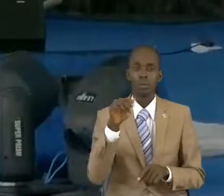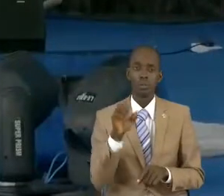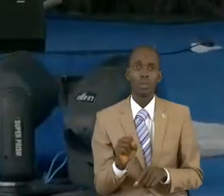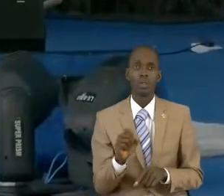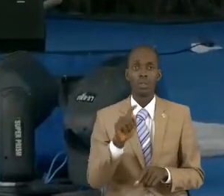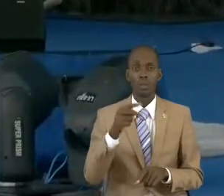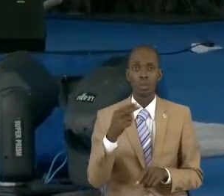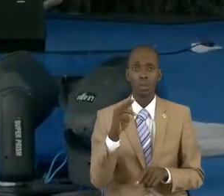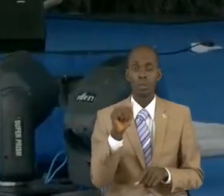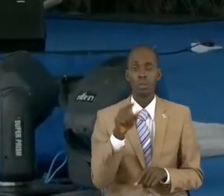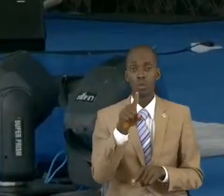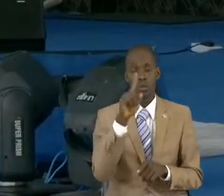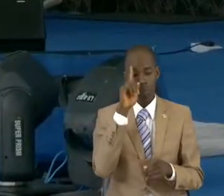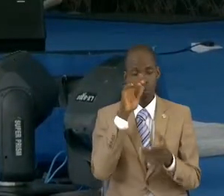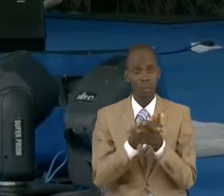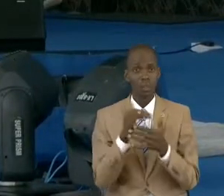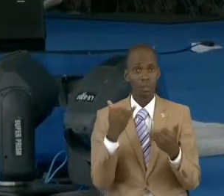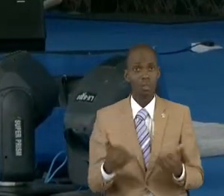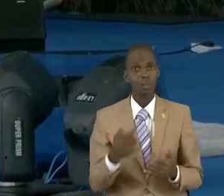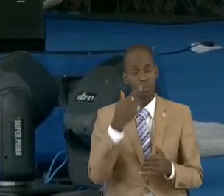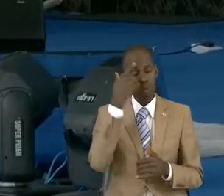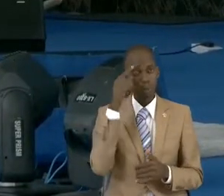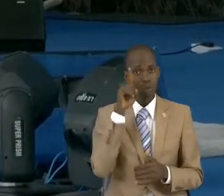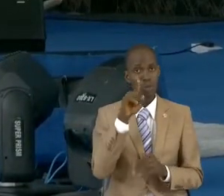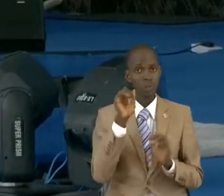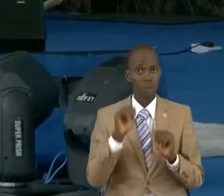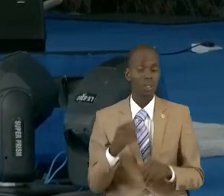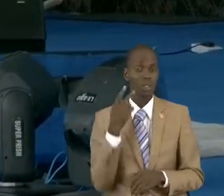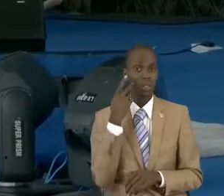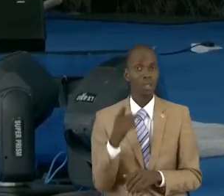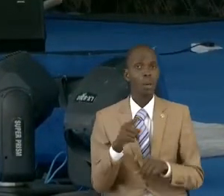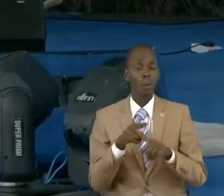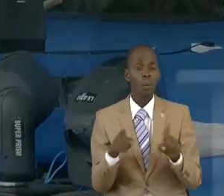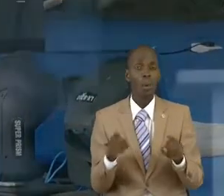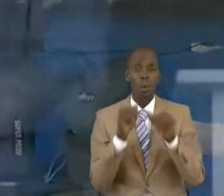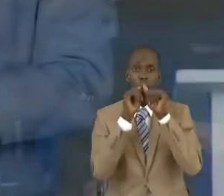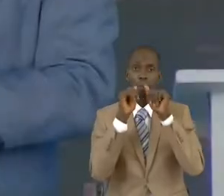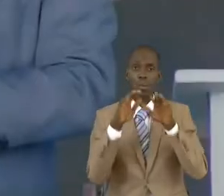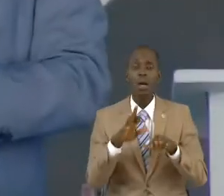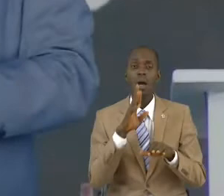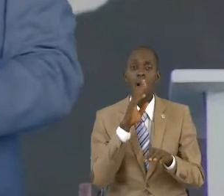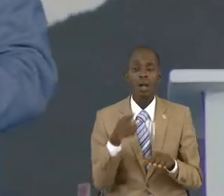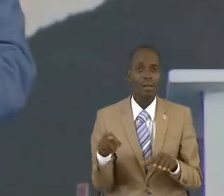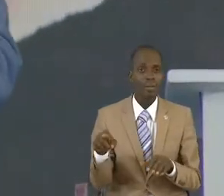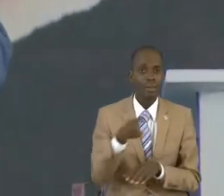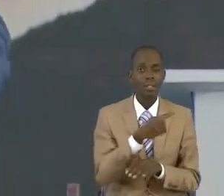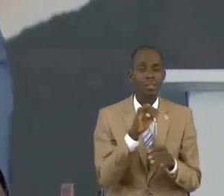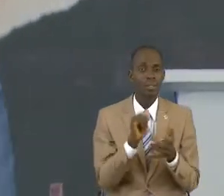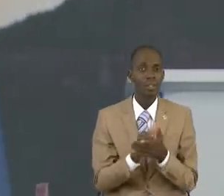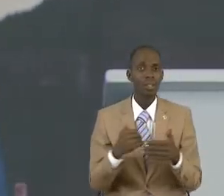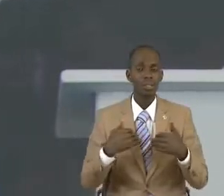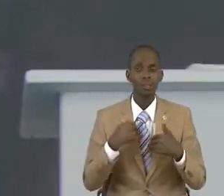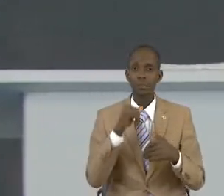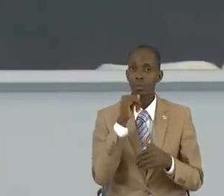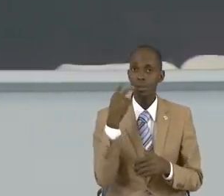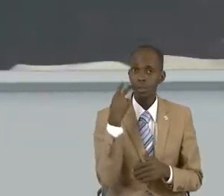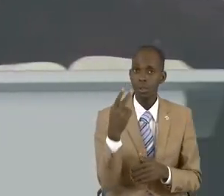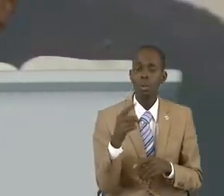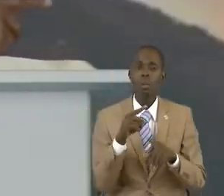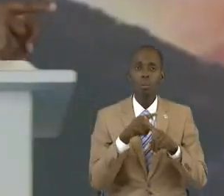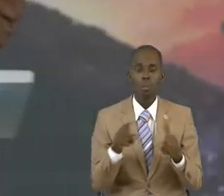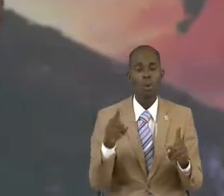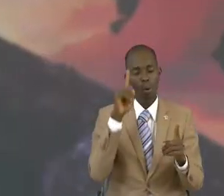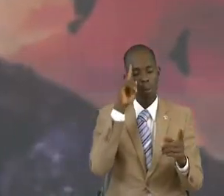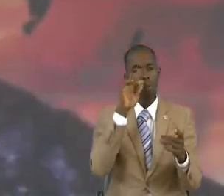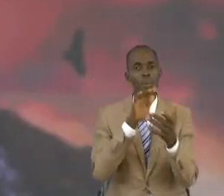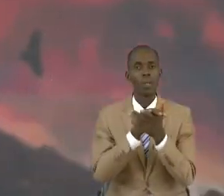you have seen it. But blessed are those who have not seen yet believe. That's number